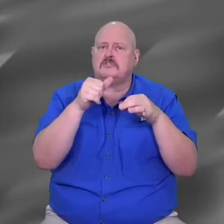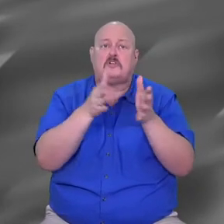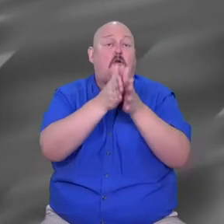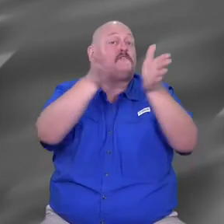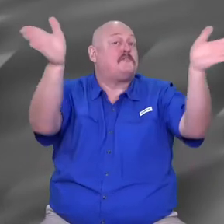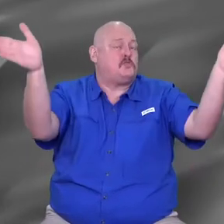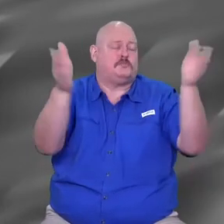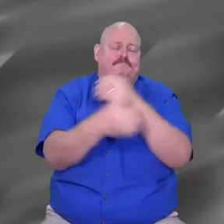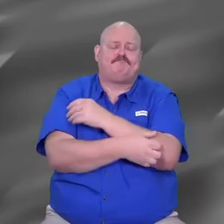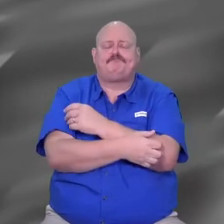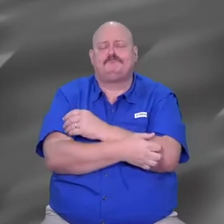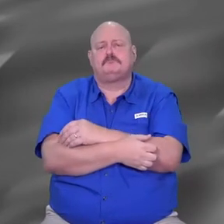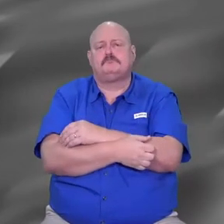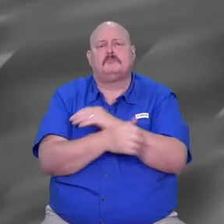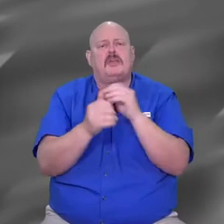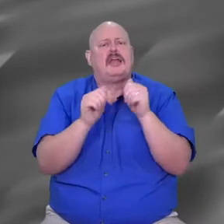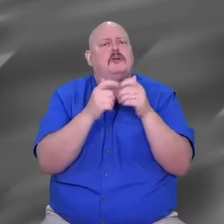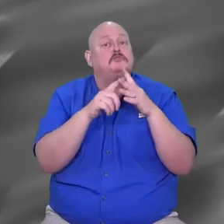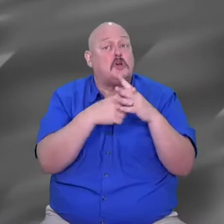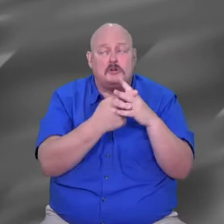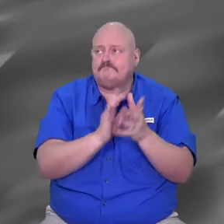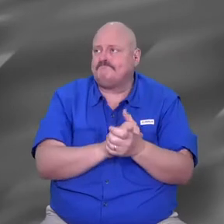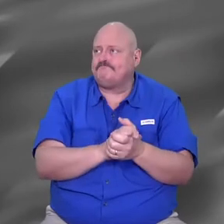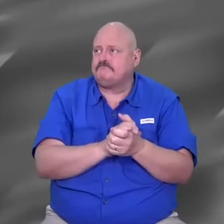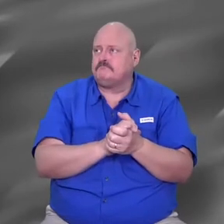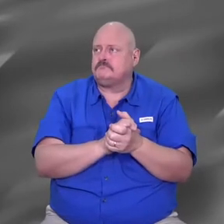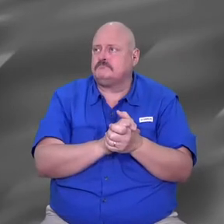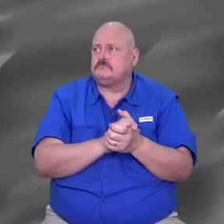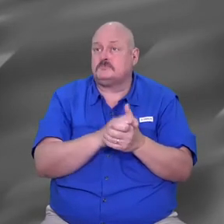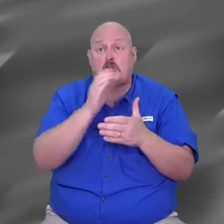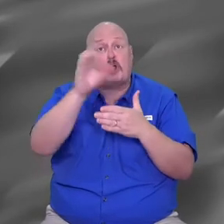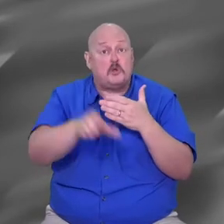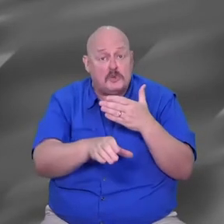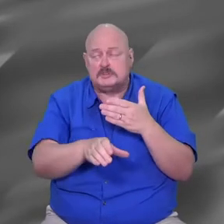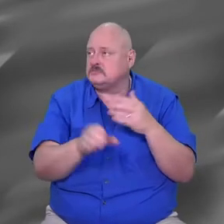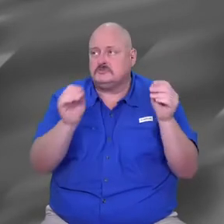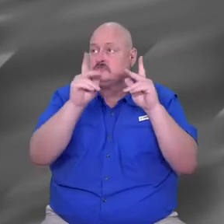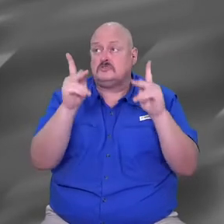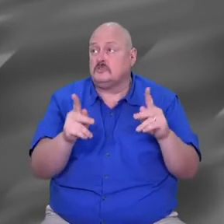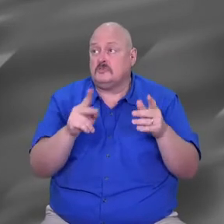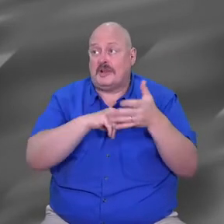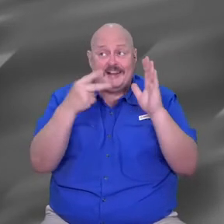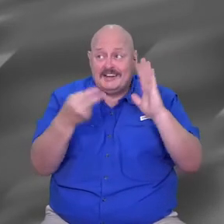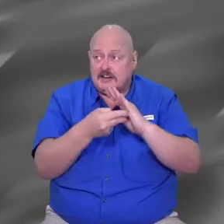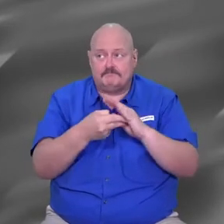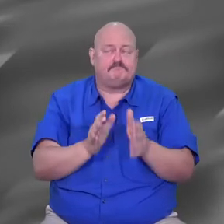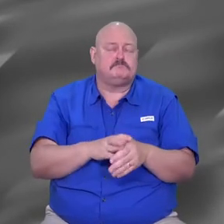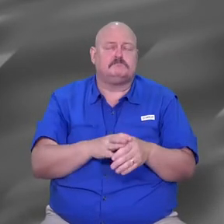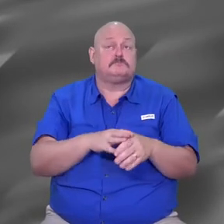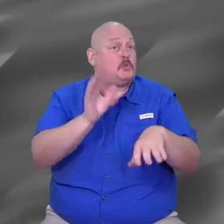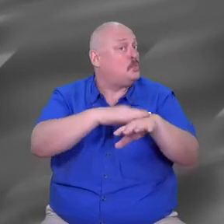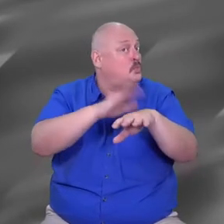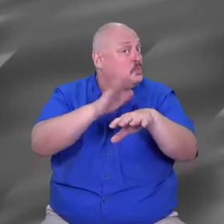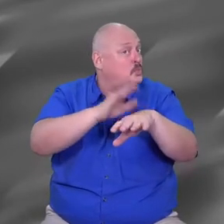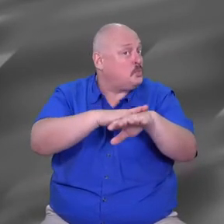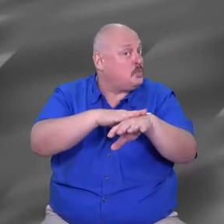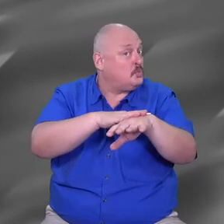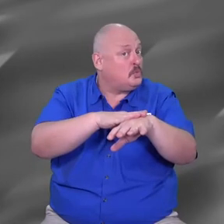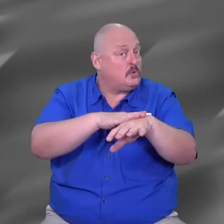overview of how does it start? What are the consequences that nobody ever intended to occur? What are the